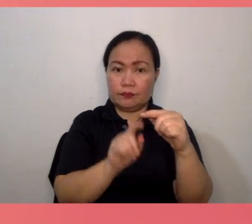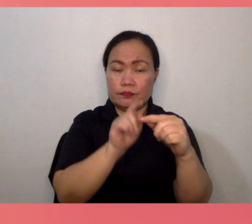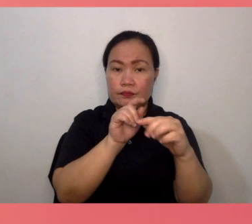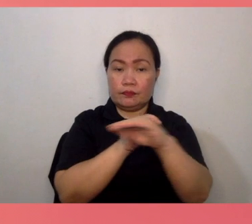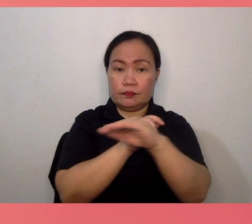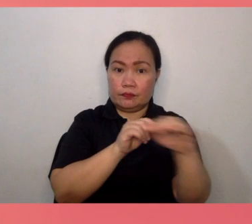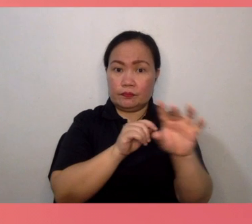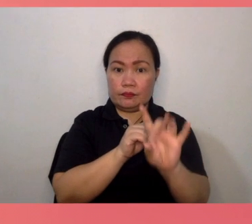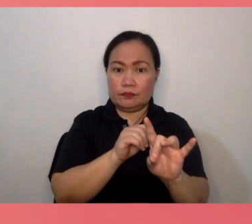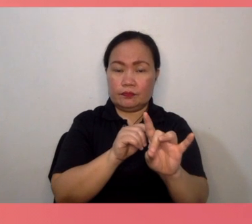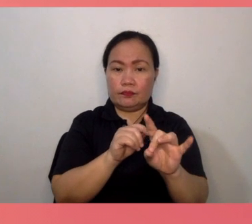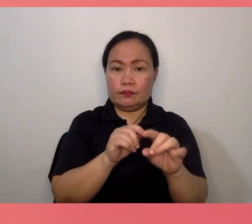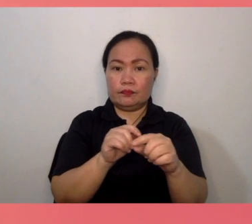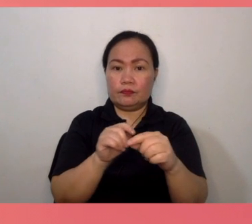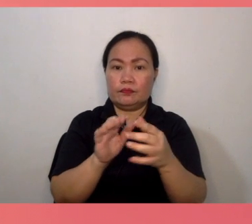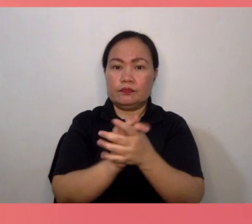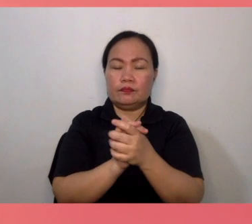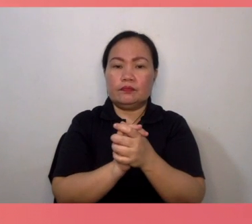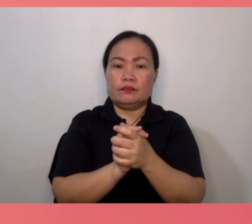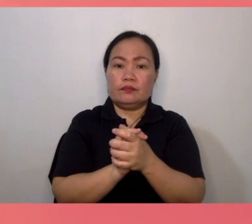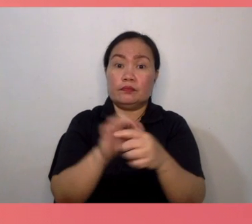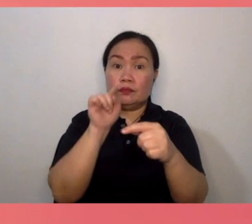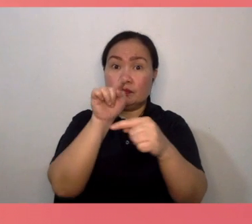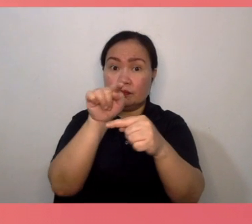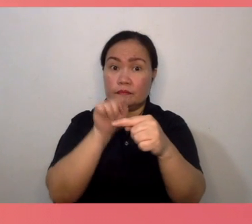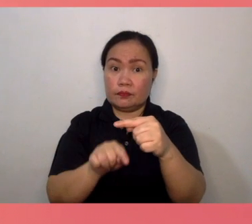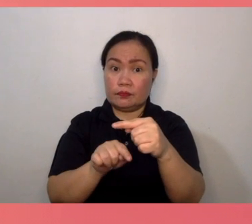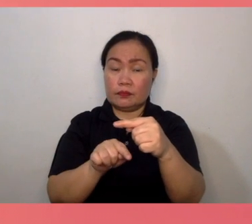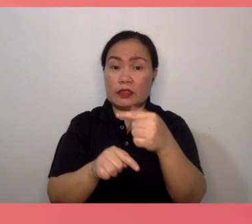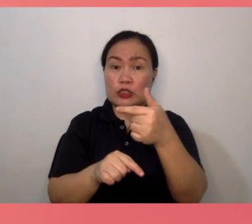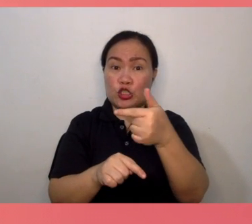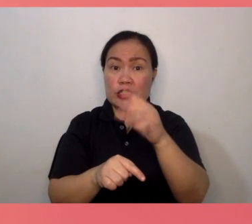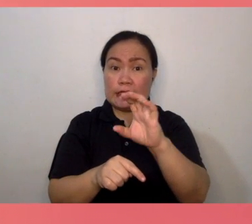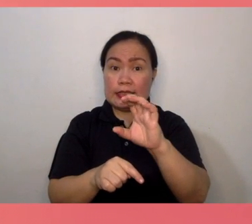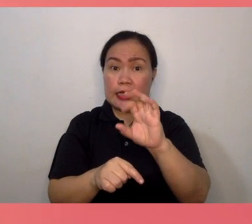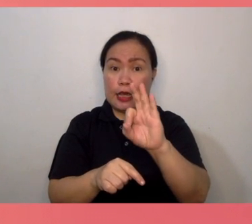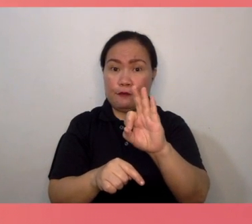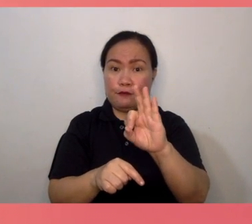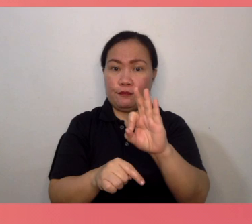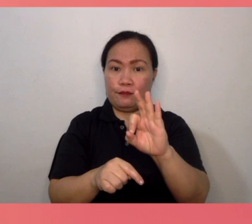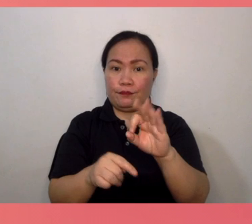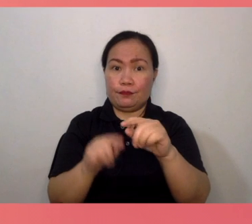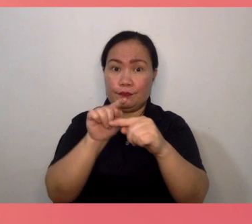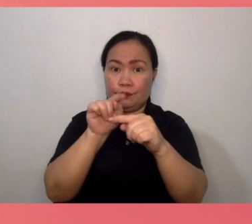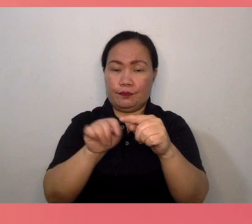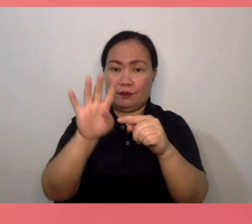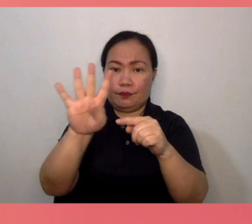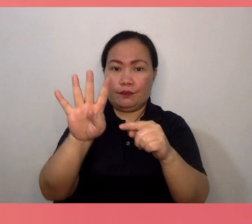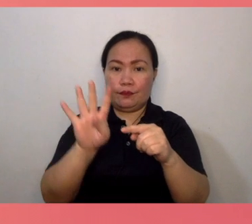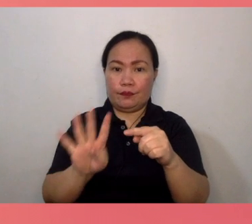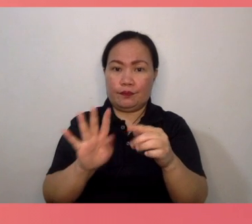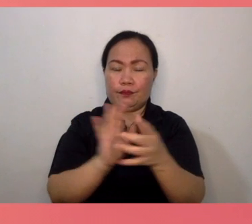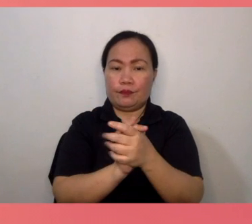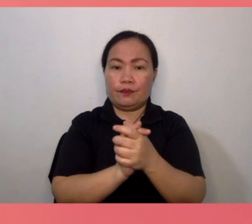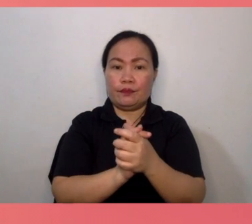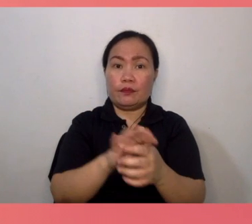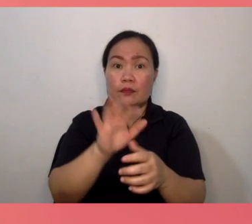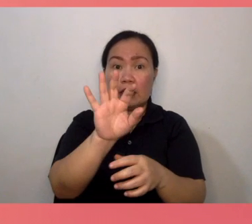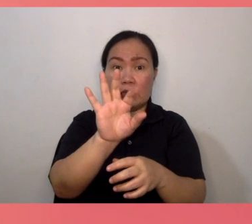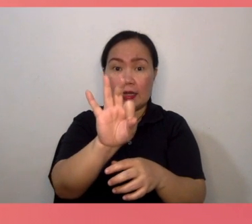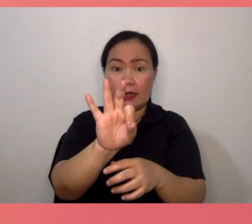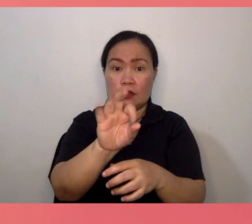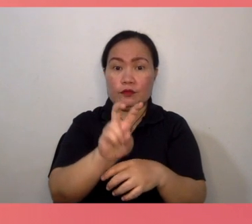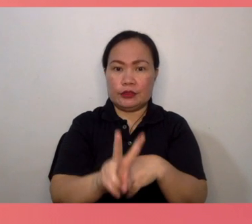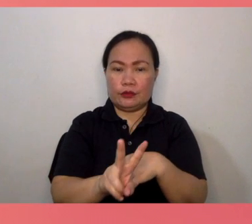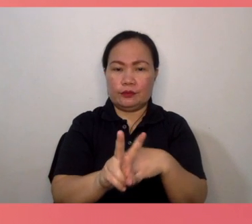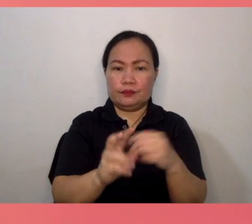siya sa GCF para makuha natin yung simplest form. So, we have RE, 36 divide 4 is